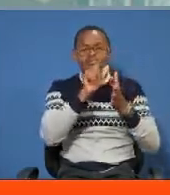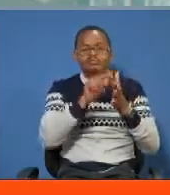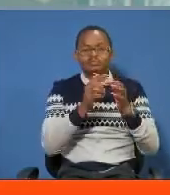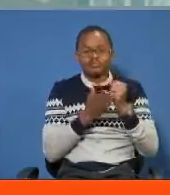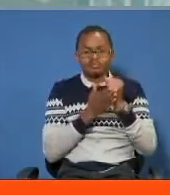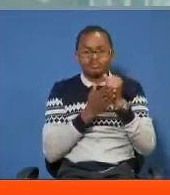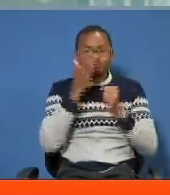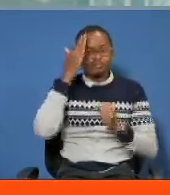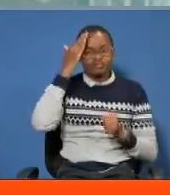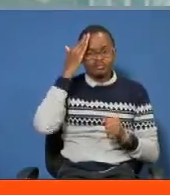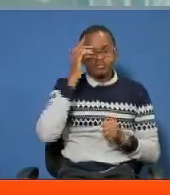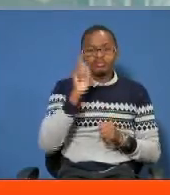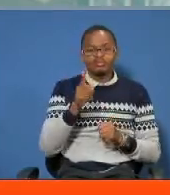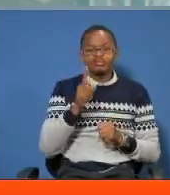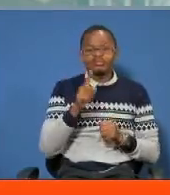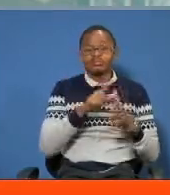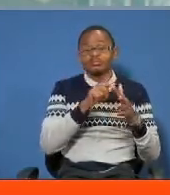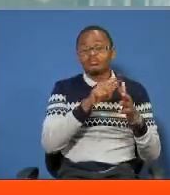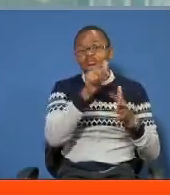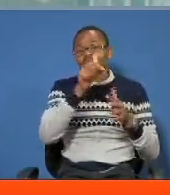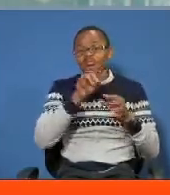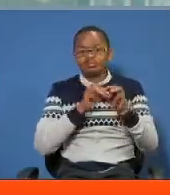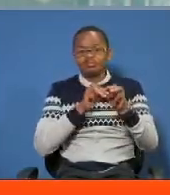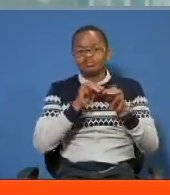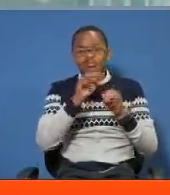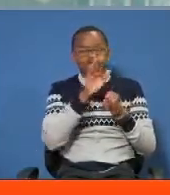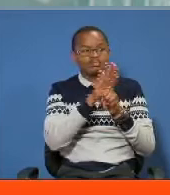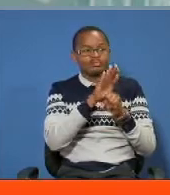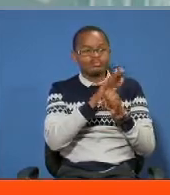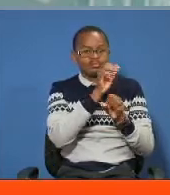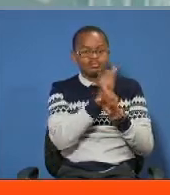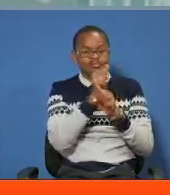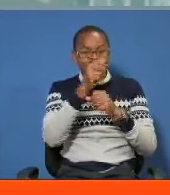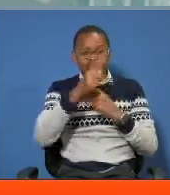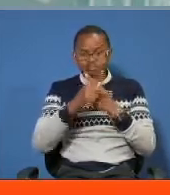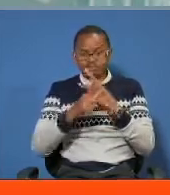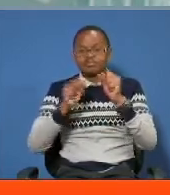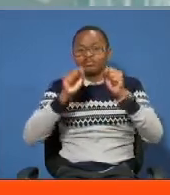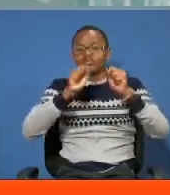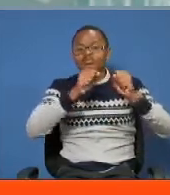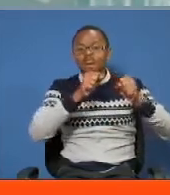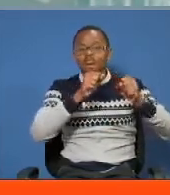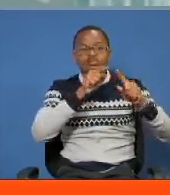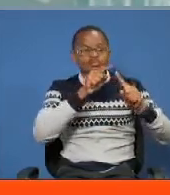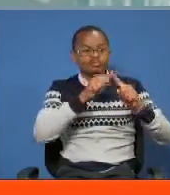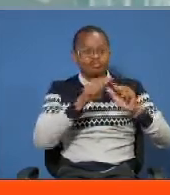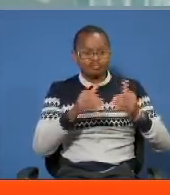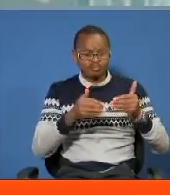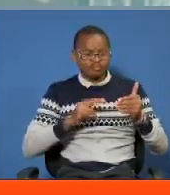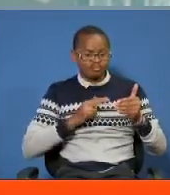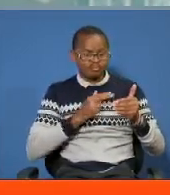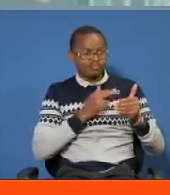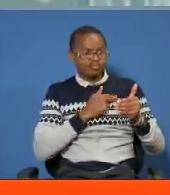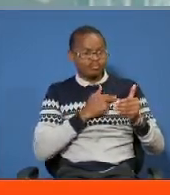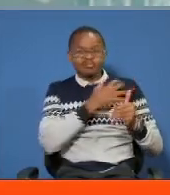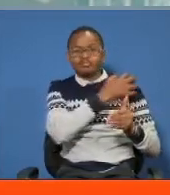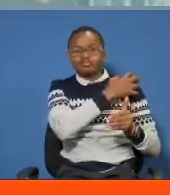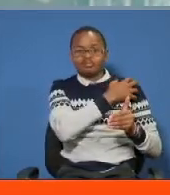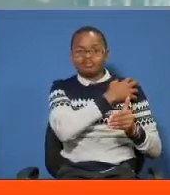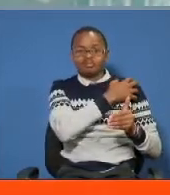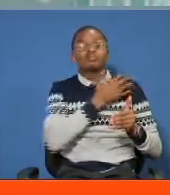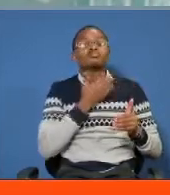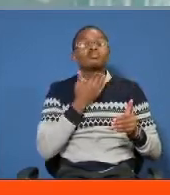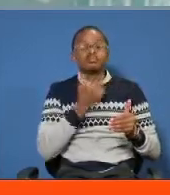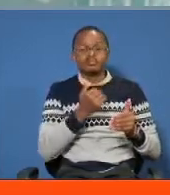manpower that then helps establish this. And then the other method we're going to be using a lot is to work with partners as possible to give us the kind of manpower